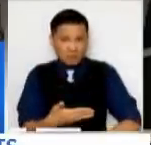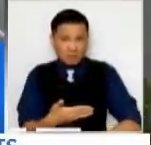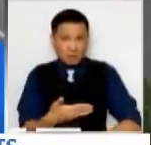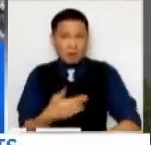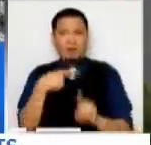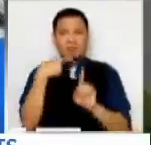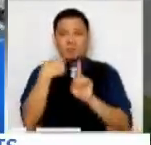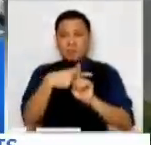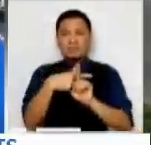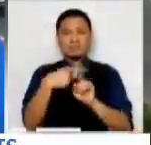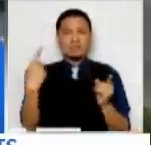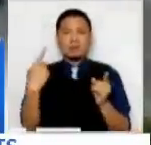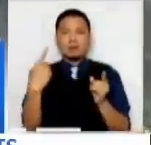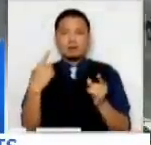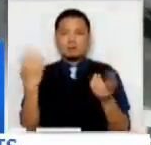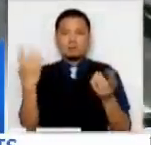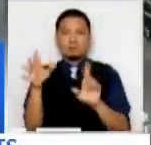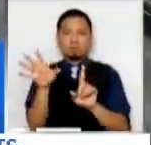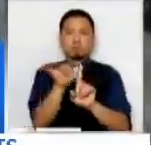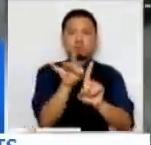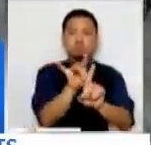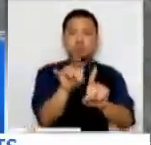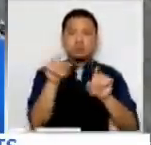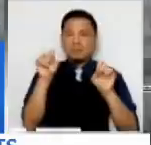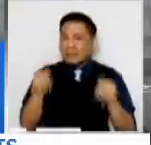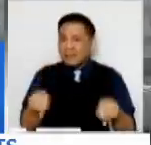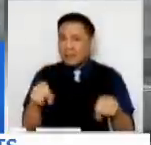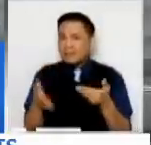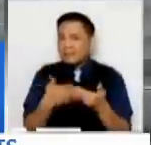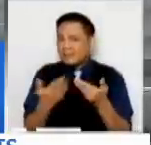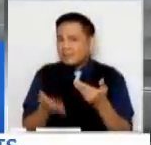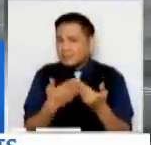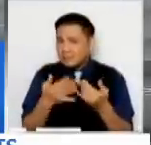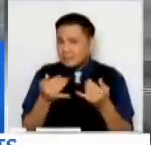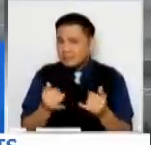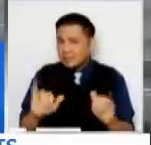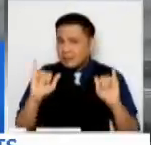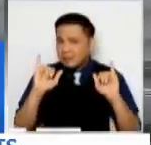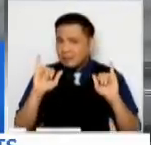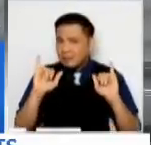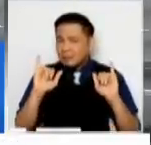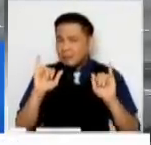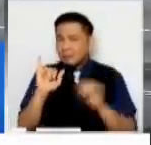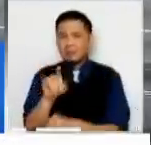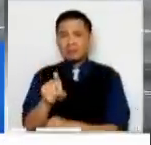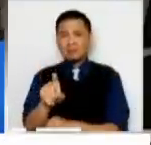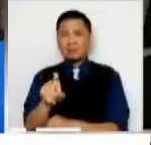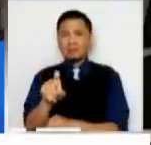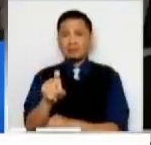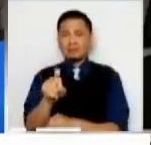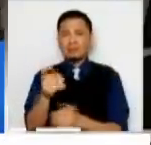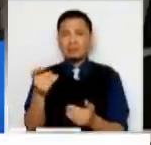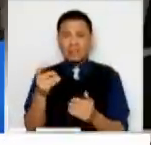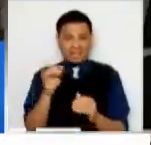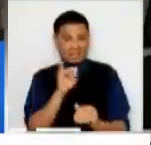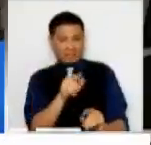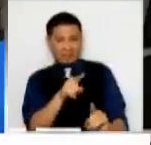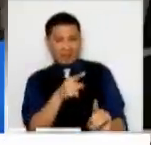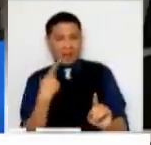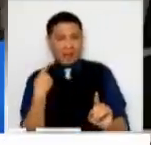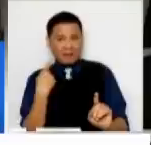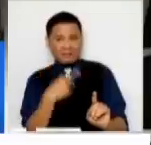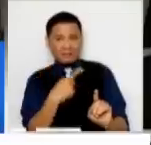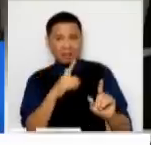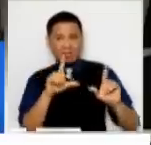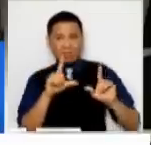to you? Unang ipupuna sa atin, this will be discriminatory. Of course, we